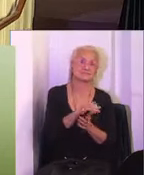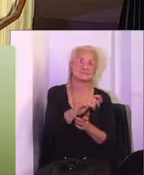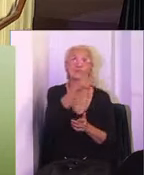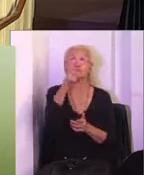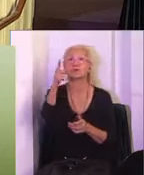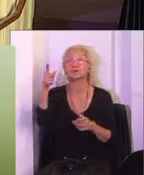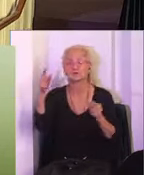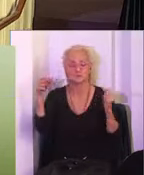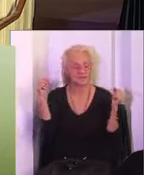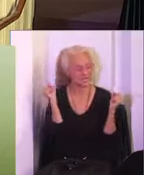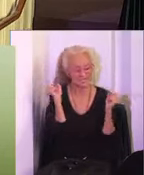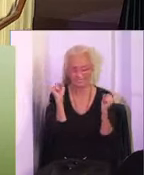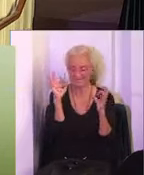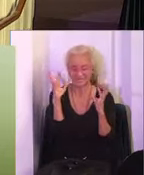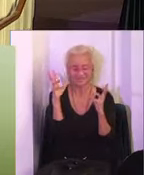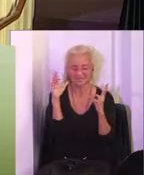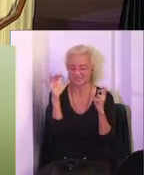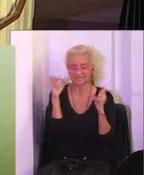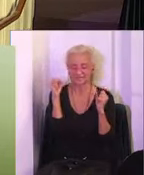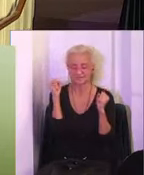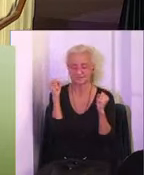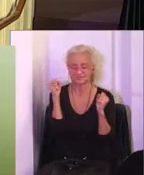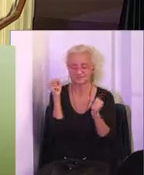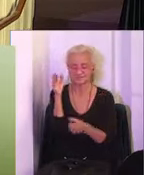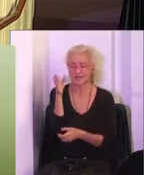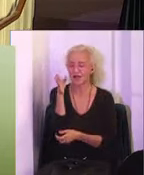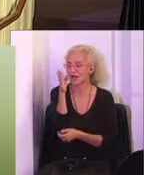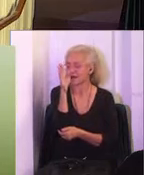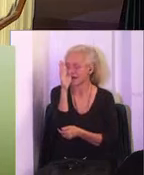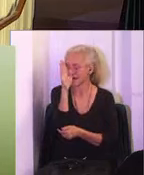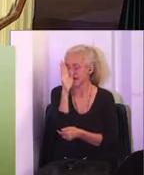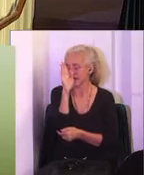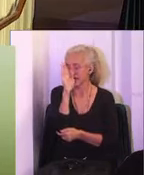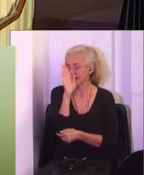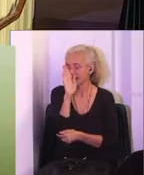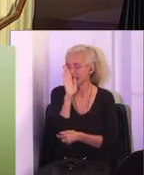You are amazing,